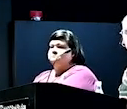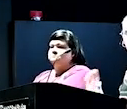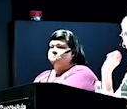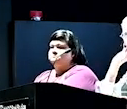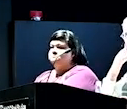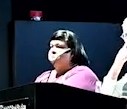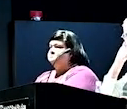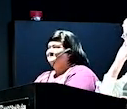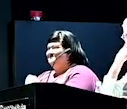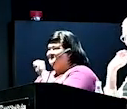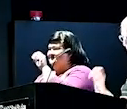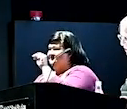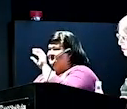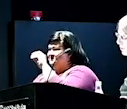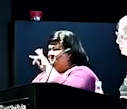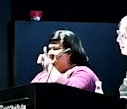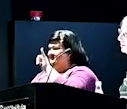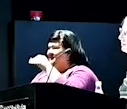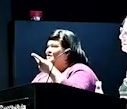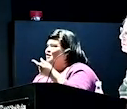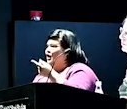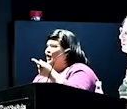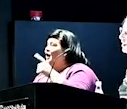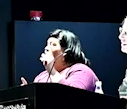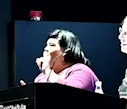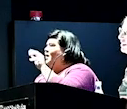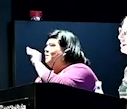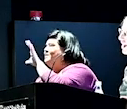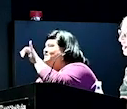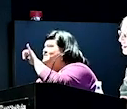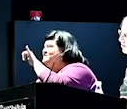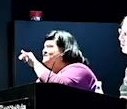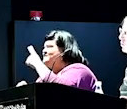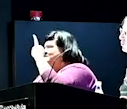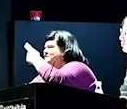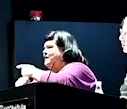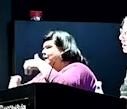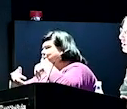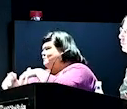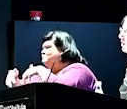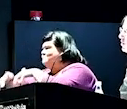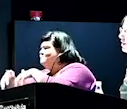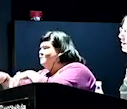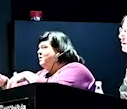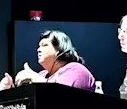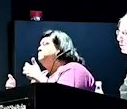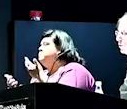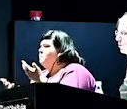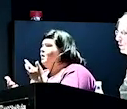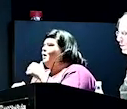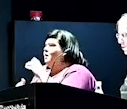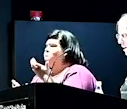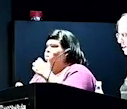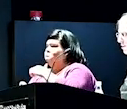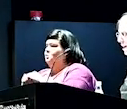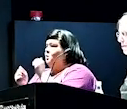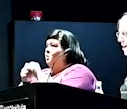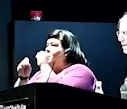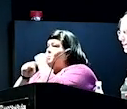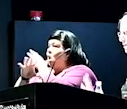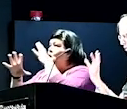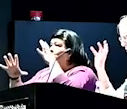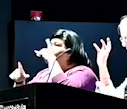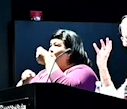there's Snoopy at the Macy's Day Parade. And so it was working with the balloon creators